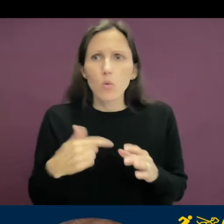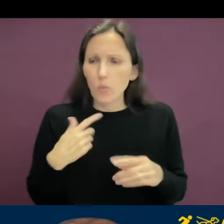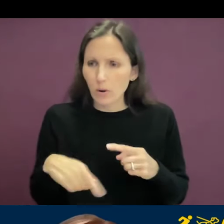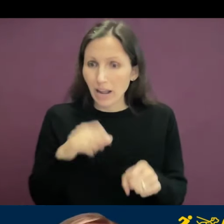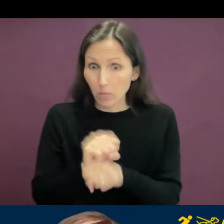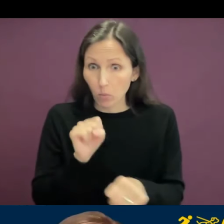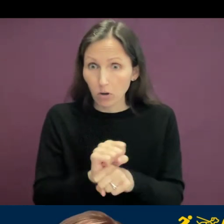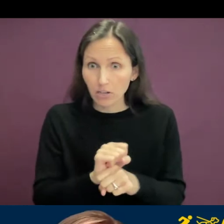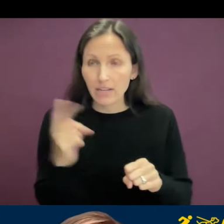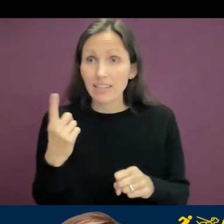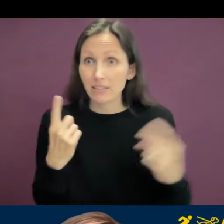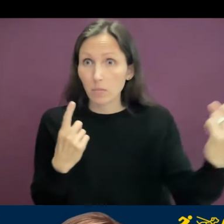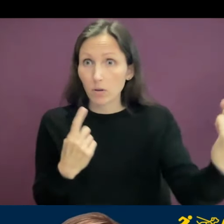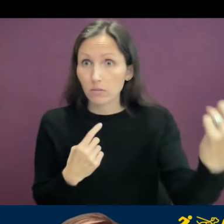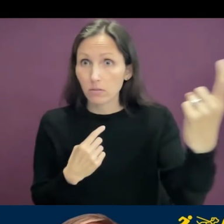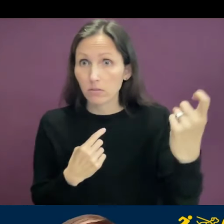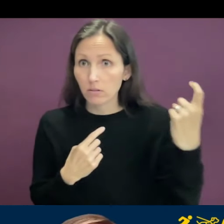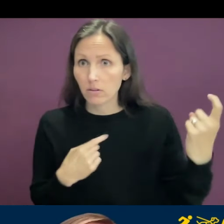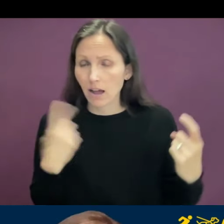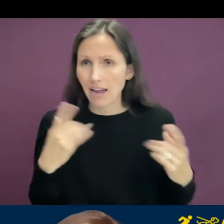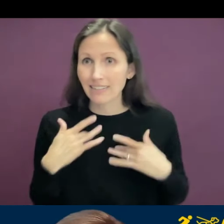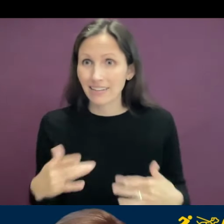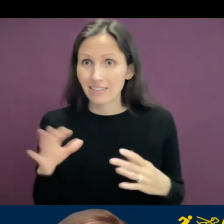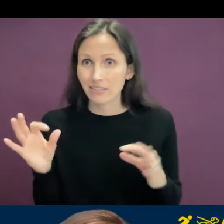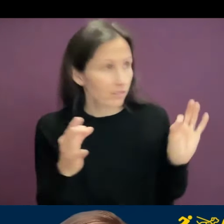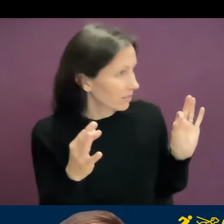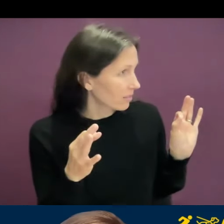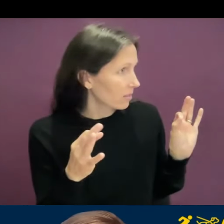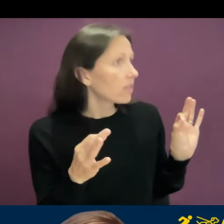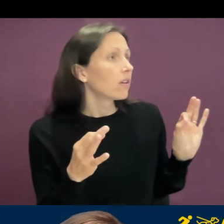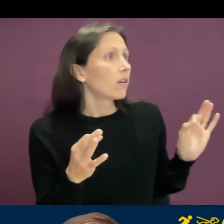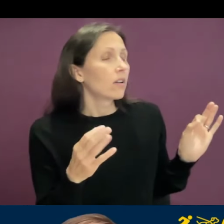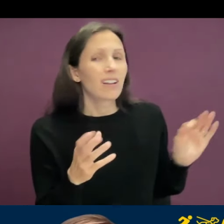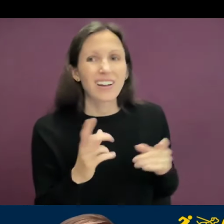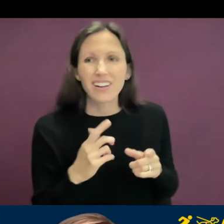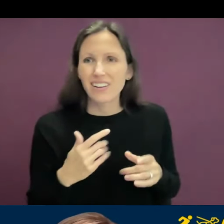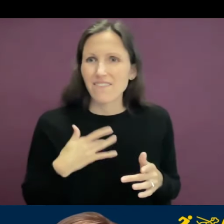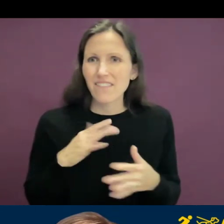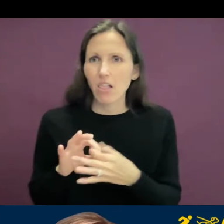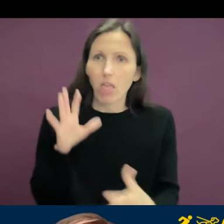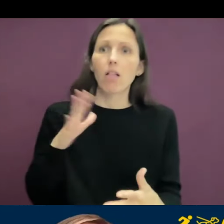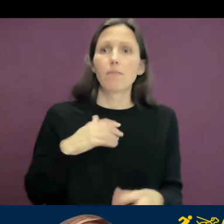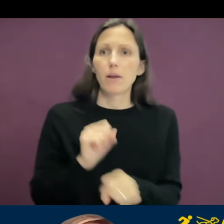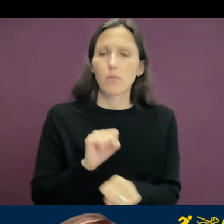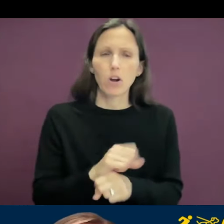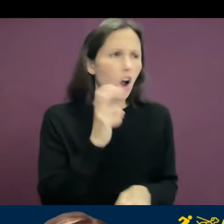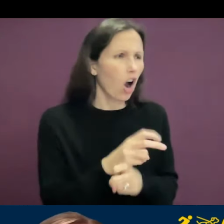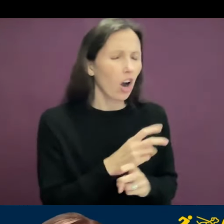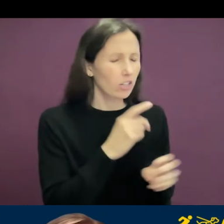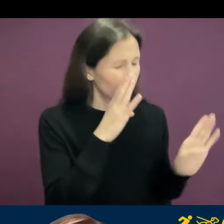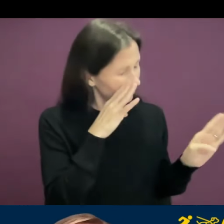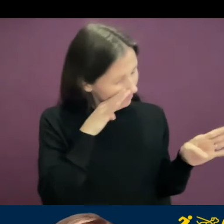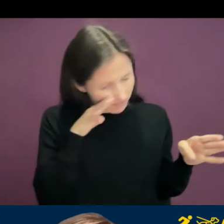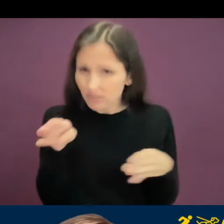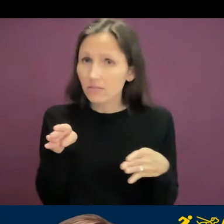my head and I feel a little distracted by that. It then makes it hard to return back to the task I'm working on at hand. Maybe I need